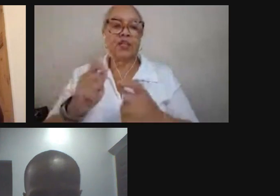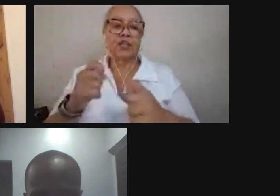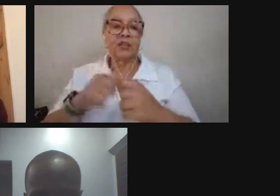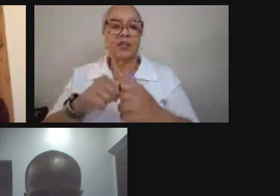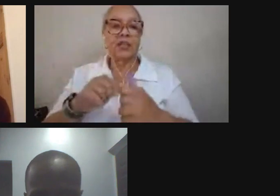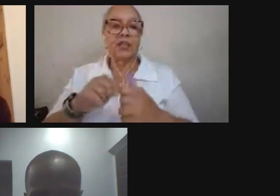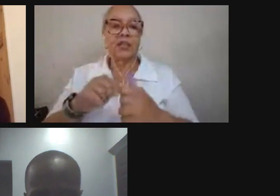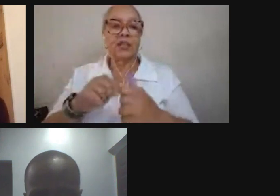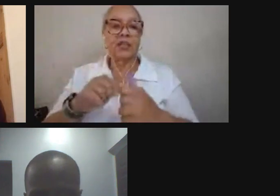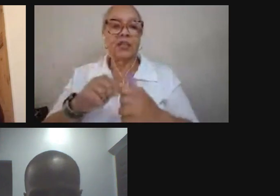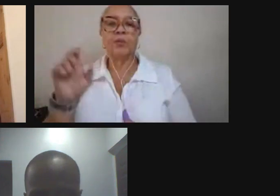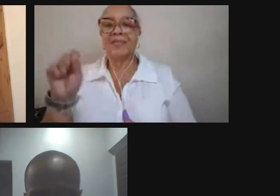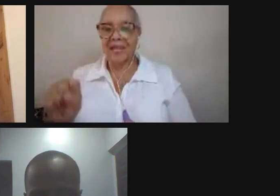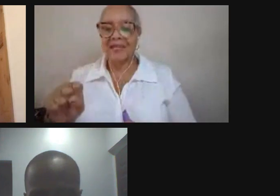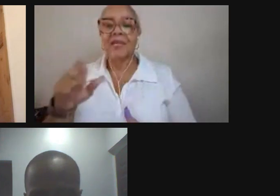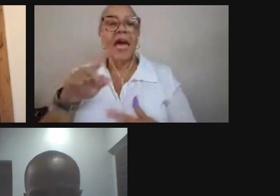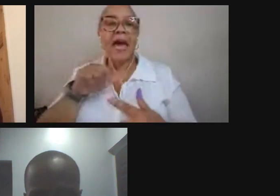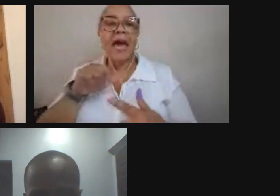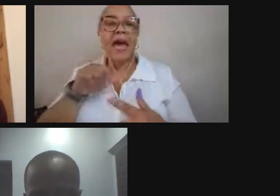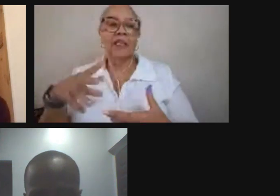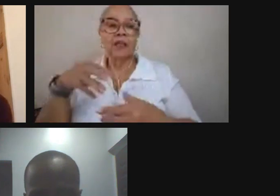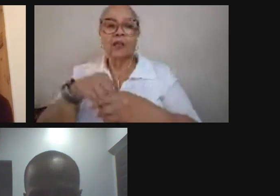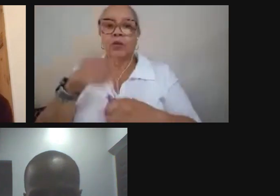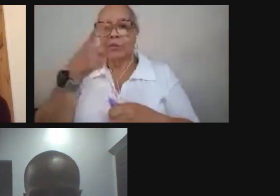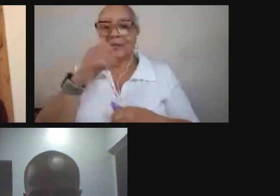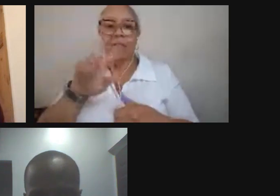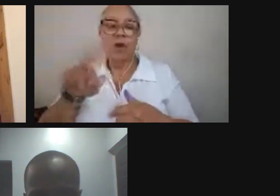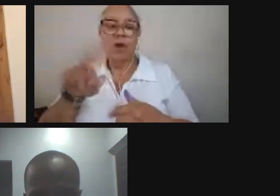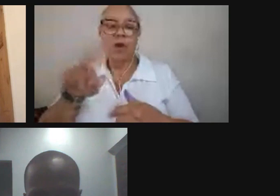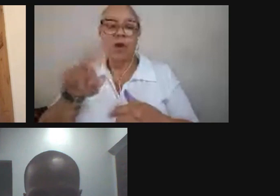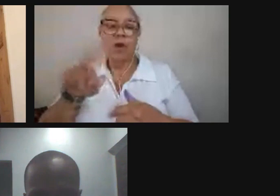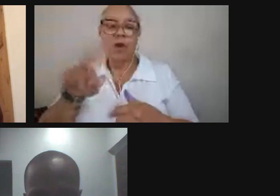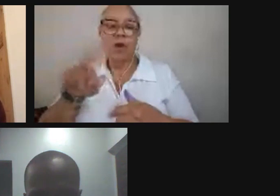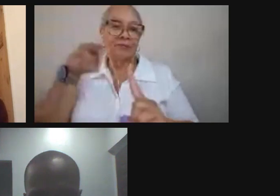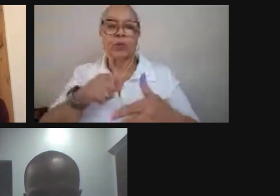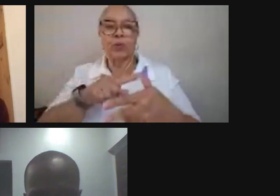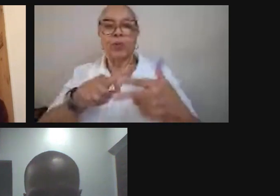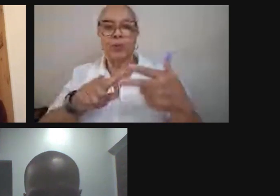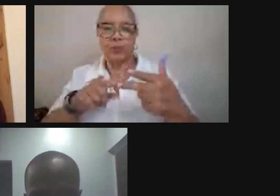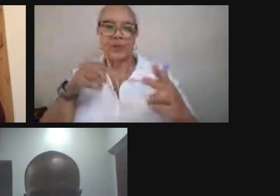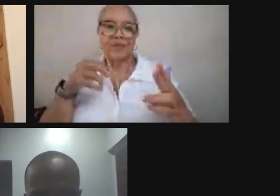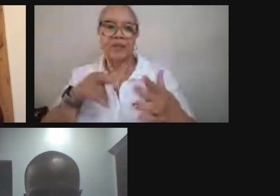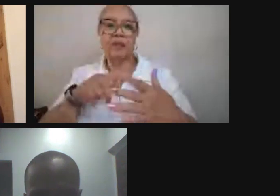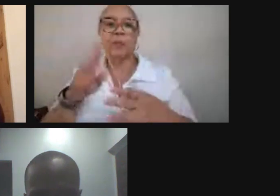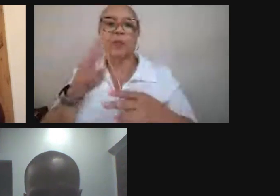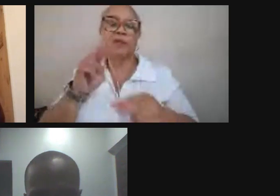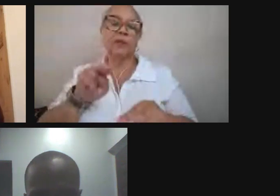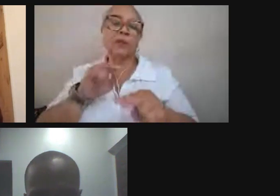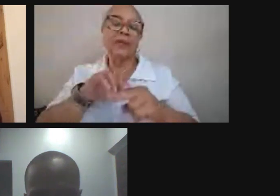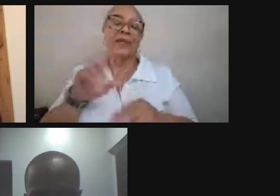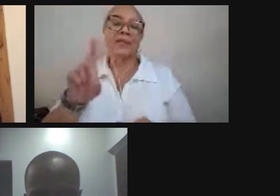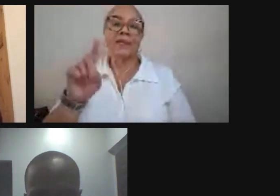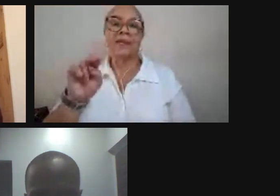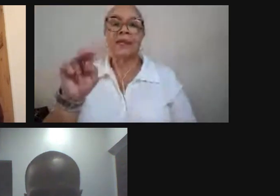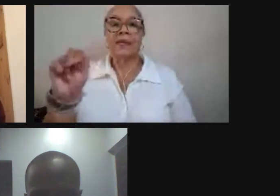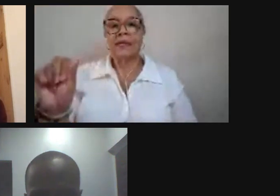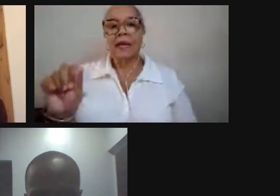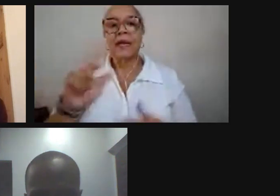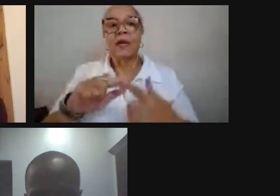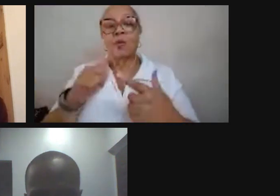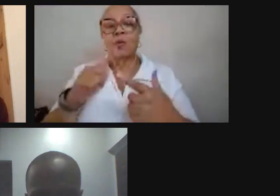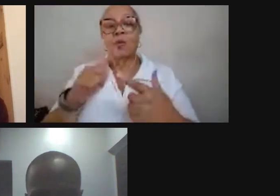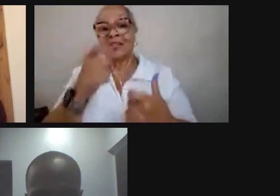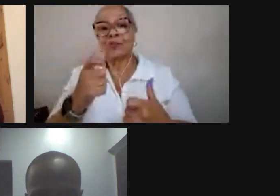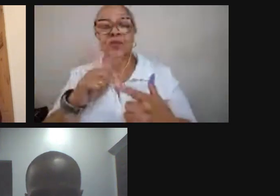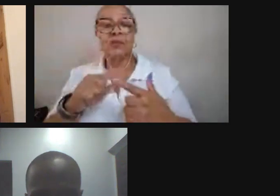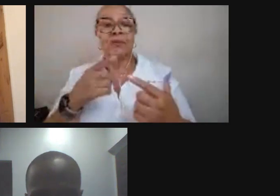it because I just want to include 3 studies, but we have done some epigenetic work looking at DNA methylation. And the take-home